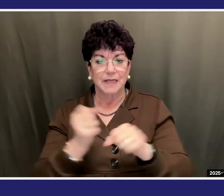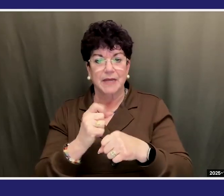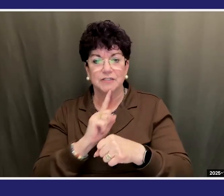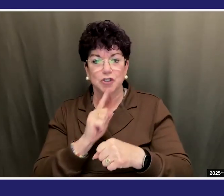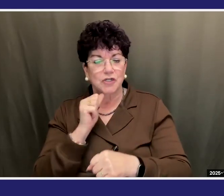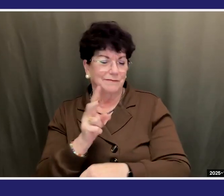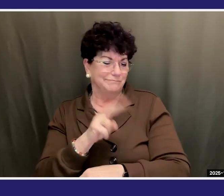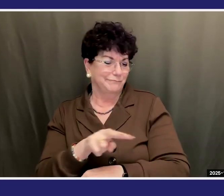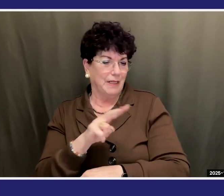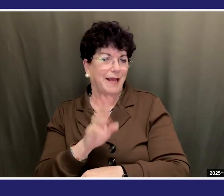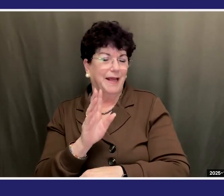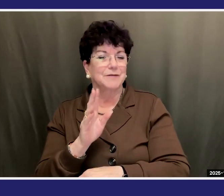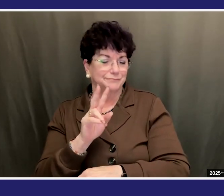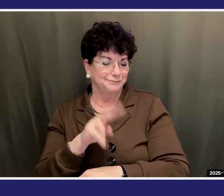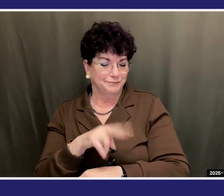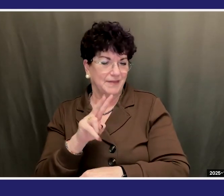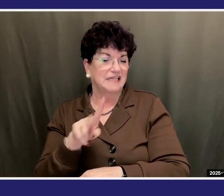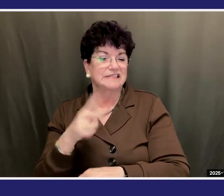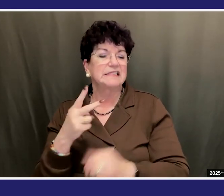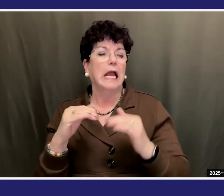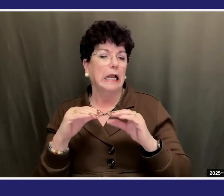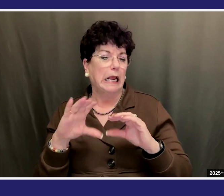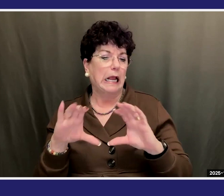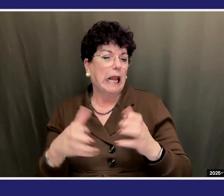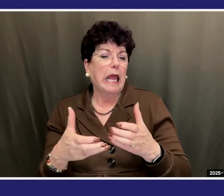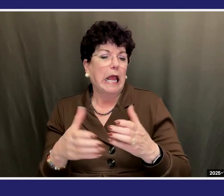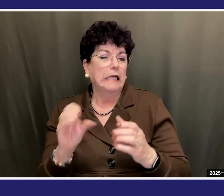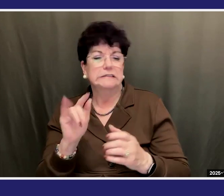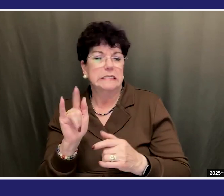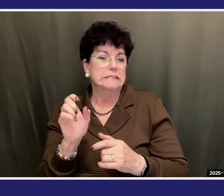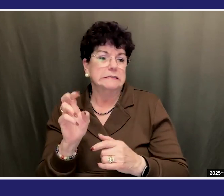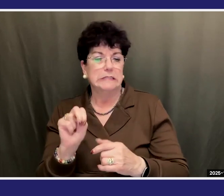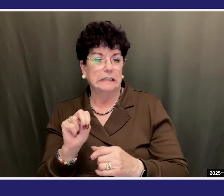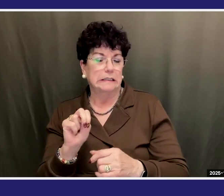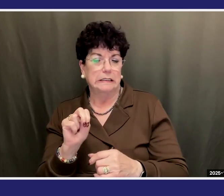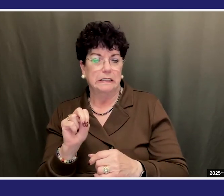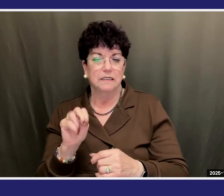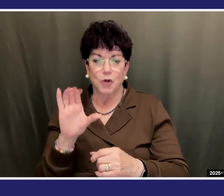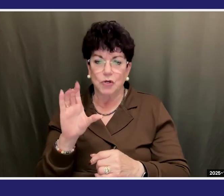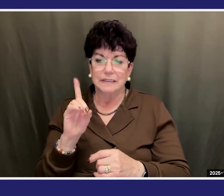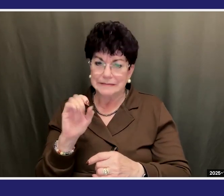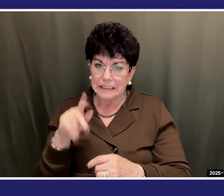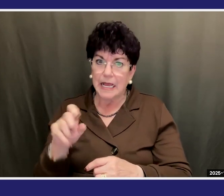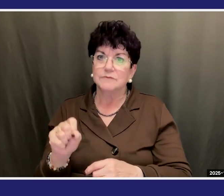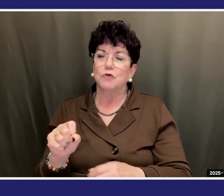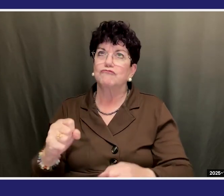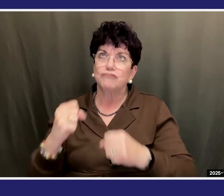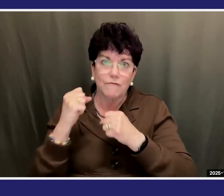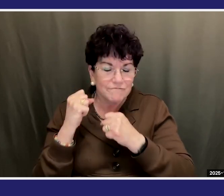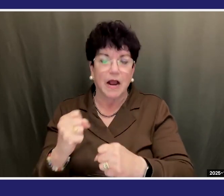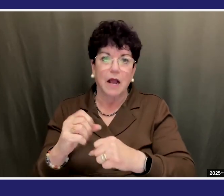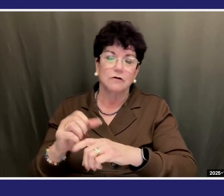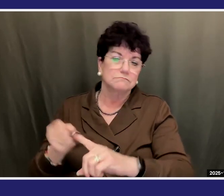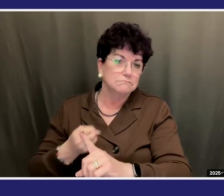seen as sort of a second-class citizen at the table. CDEPs are profoundly